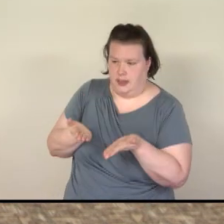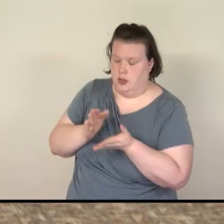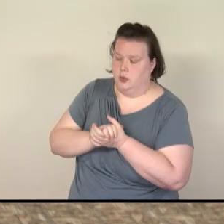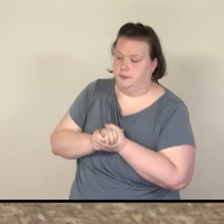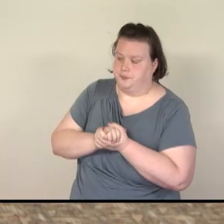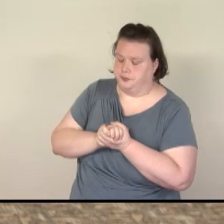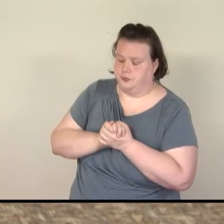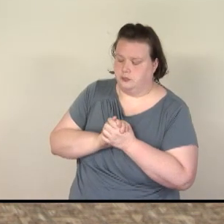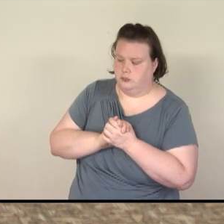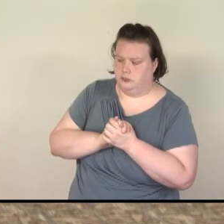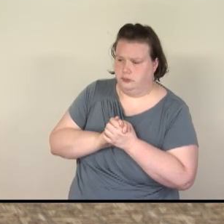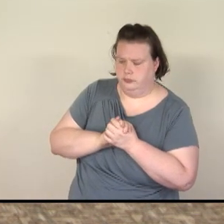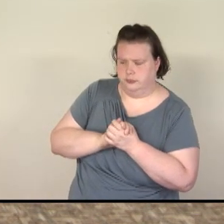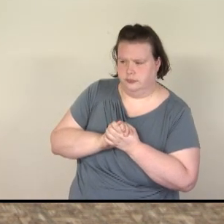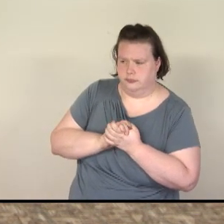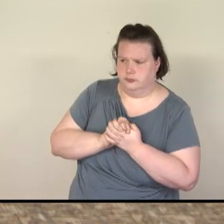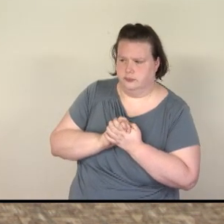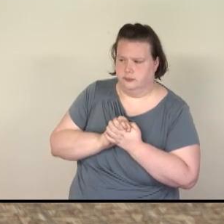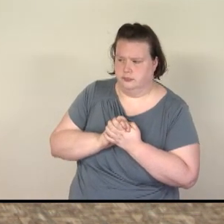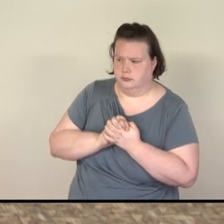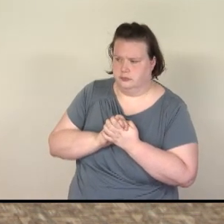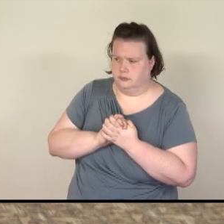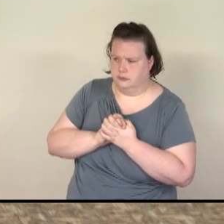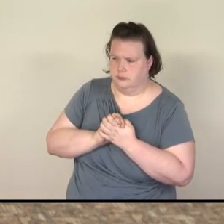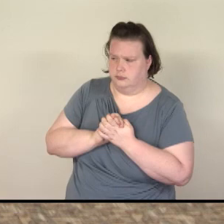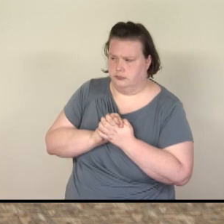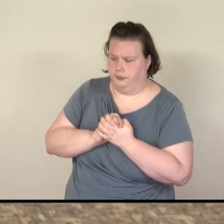I wanted to know, so we're saying that